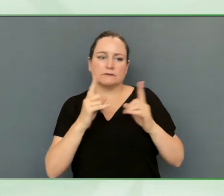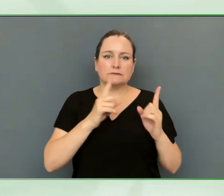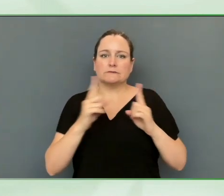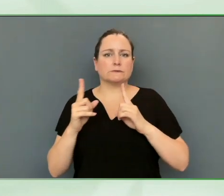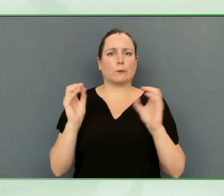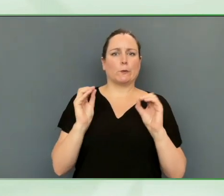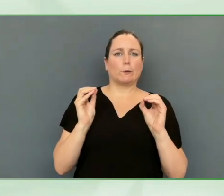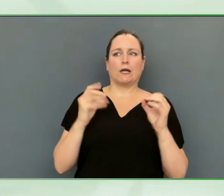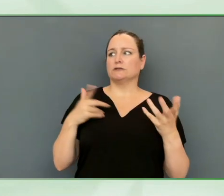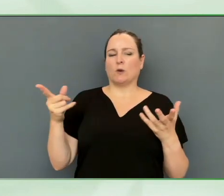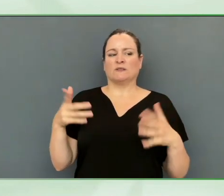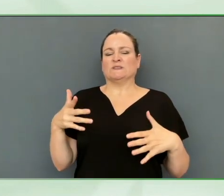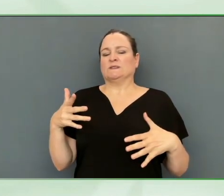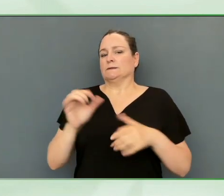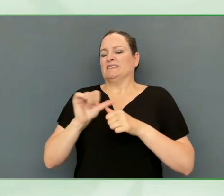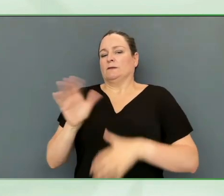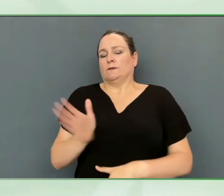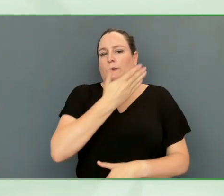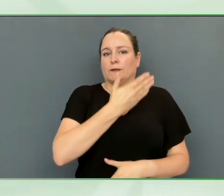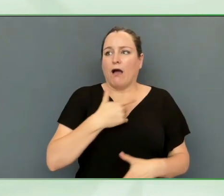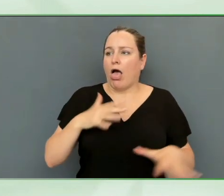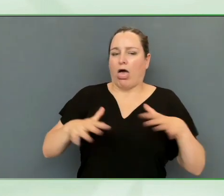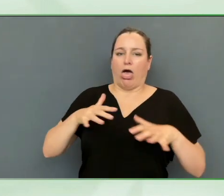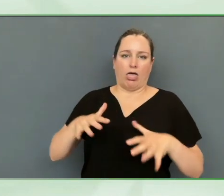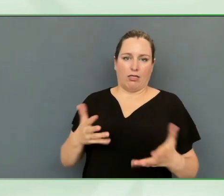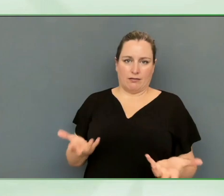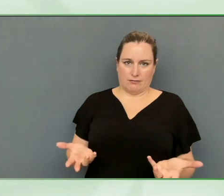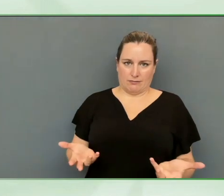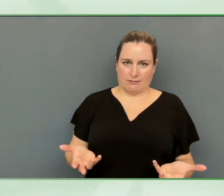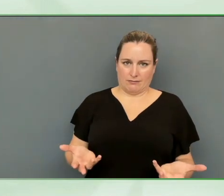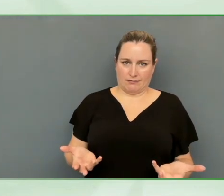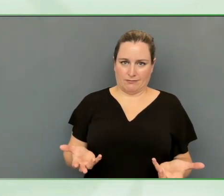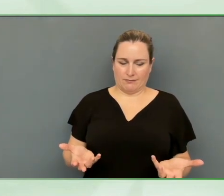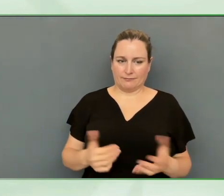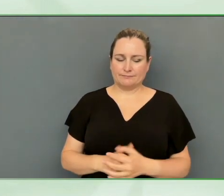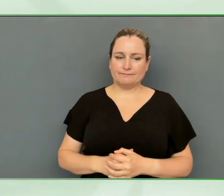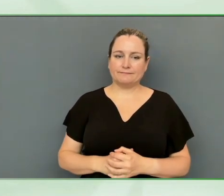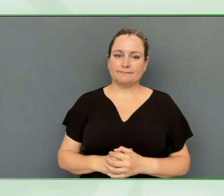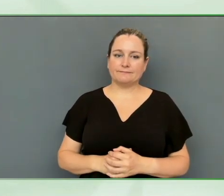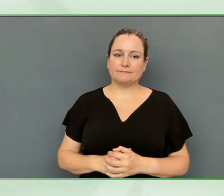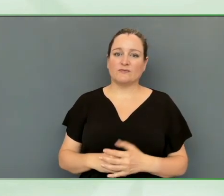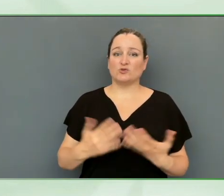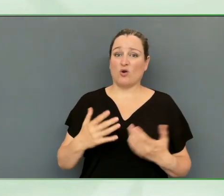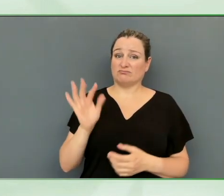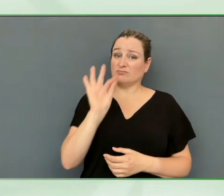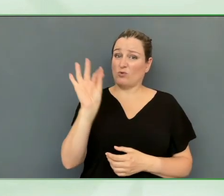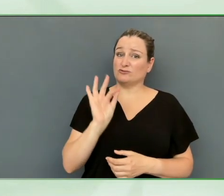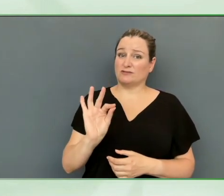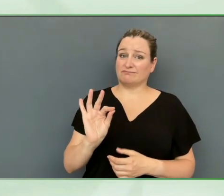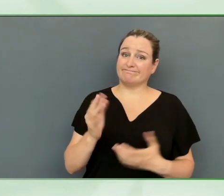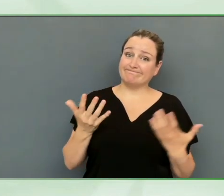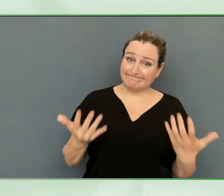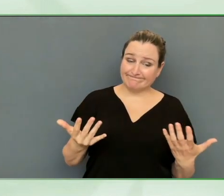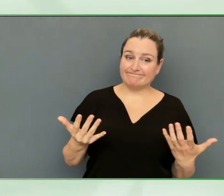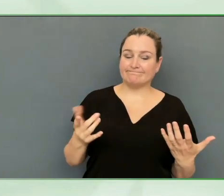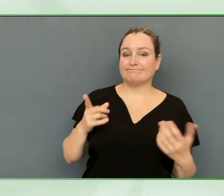with disabilities, even though they've been given the opportunities, is the federal agency, is the attitude within